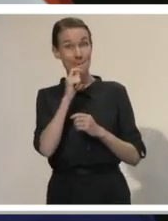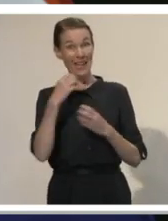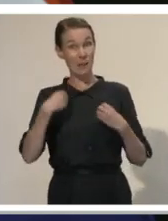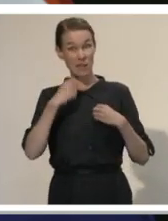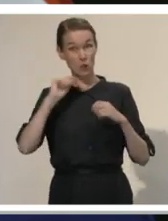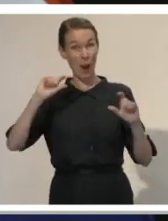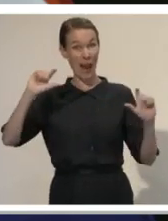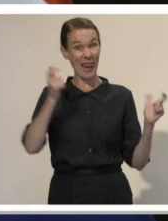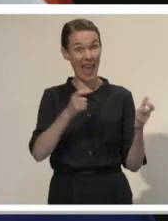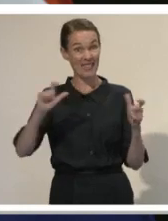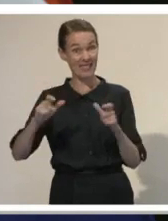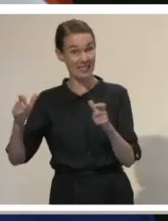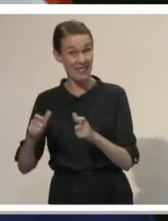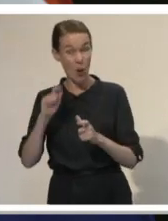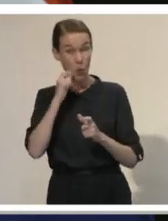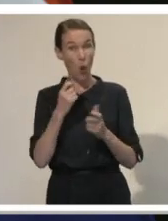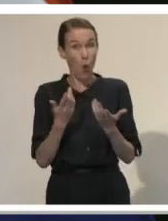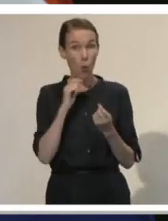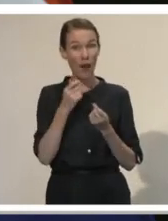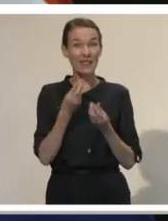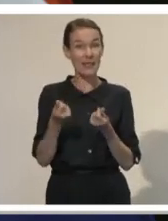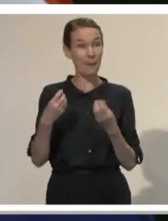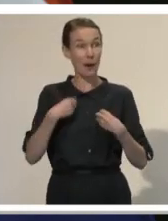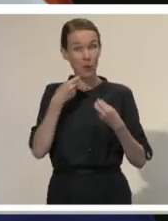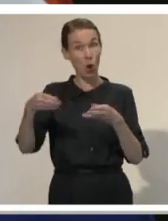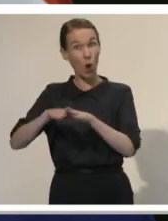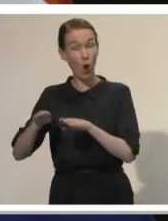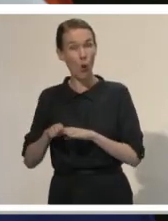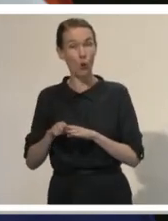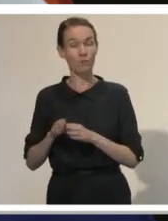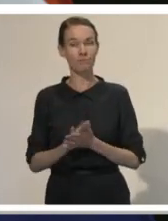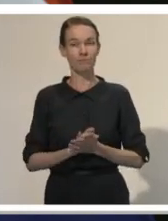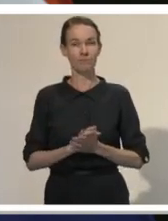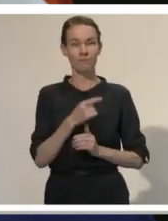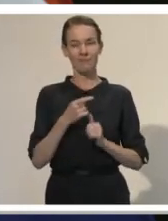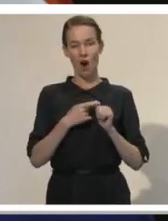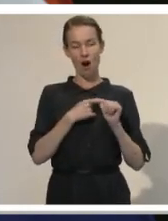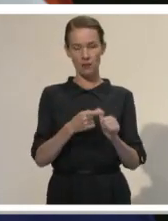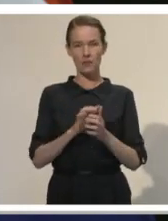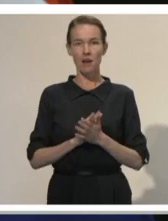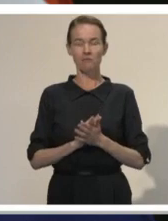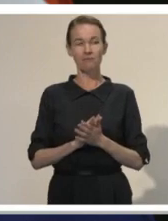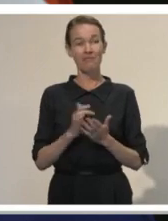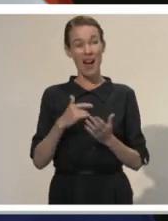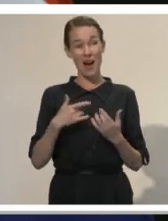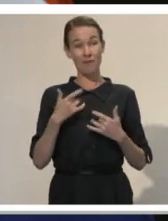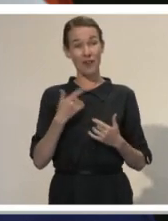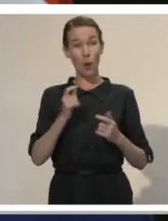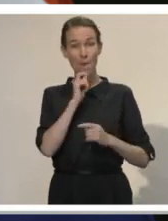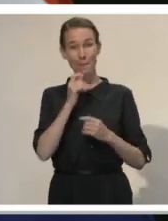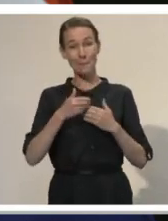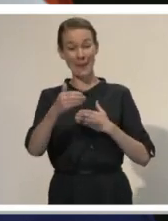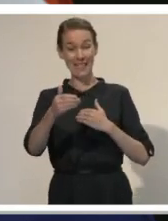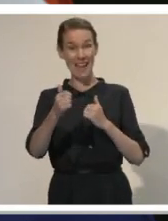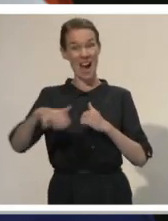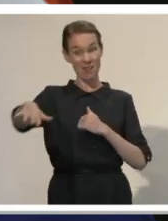but I think you can guarantee... No, I think what you can guarantee is different. It all depends on how particular media companies might want to change their